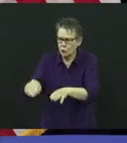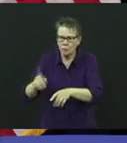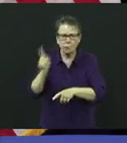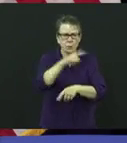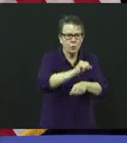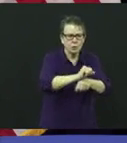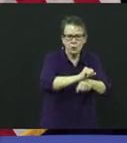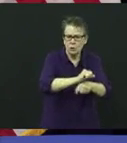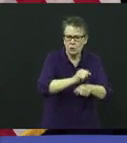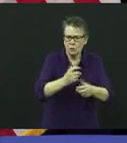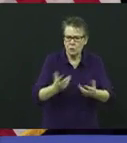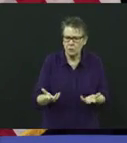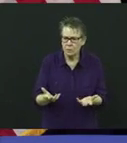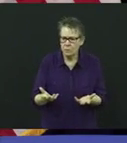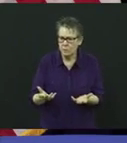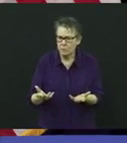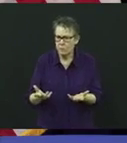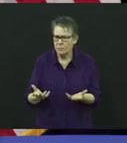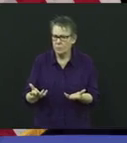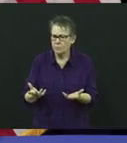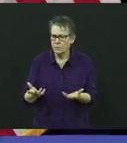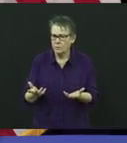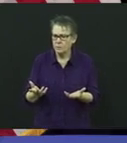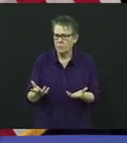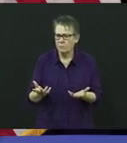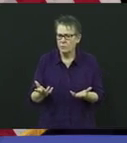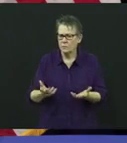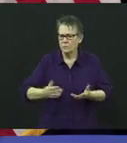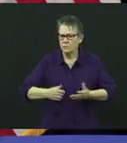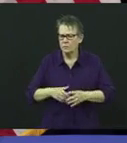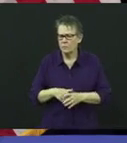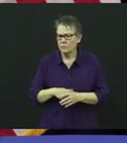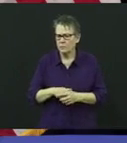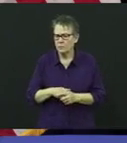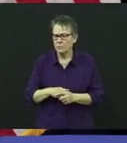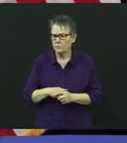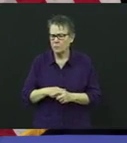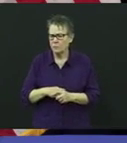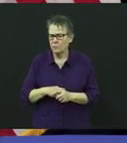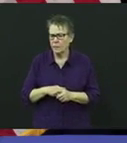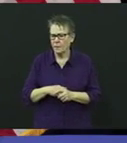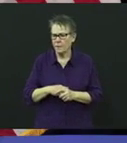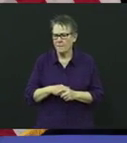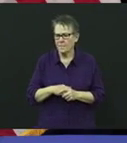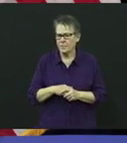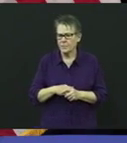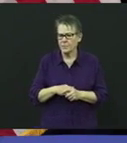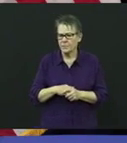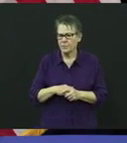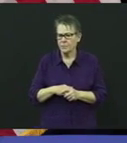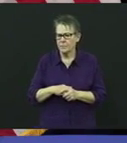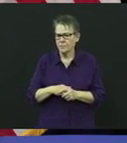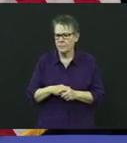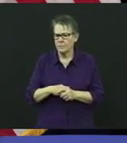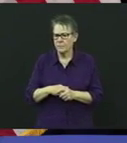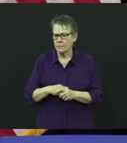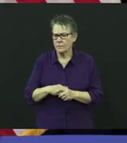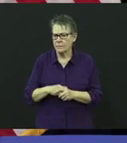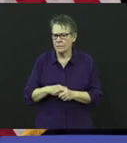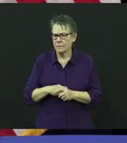that you're going to take measures in this regard. Meanwhile, part 2 of that question, the DHS seems to be ramping up support